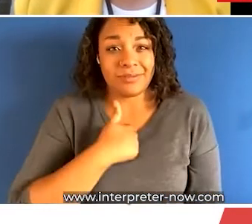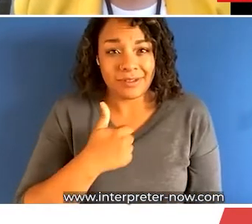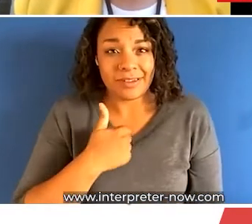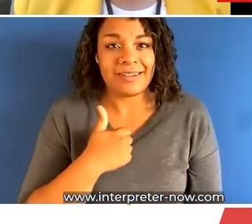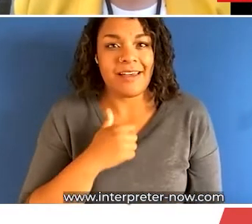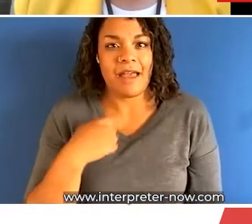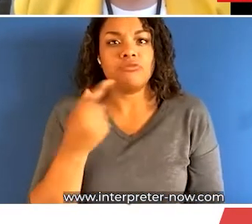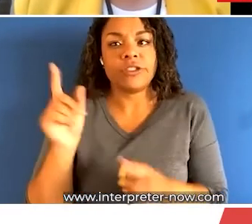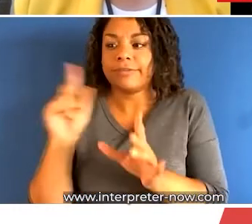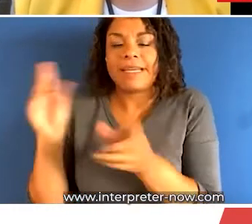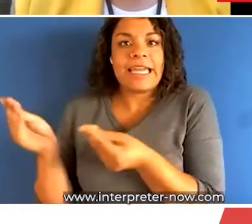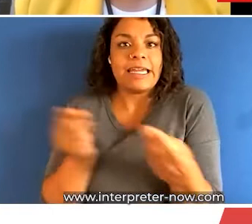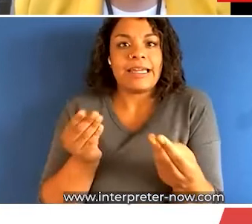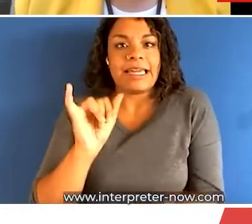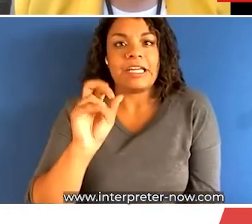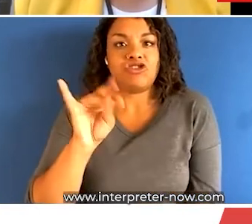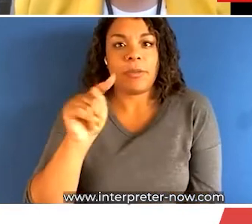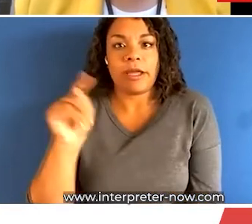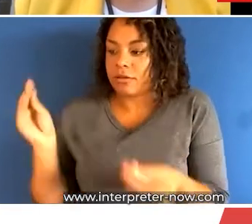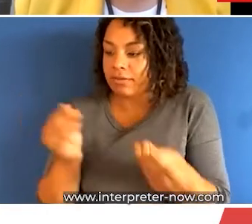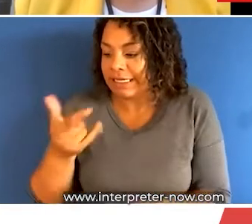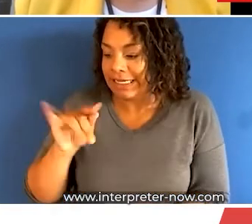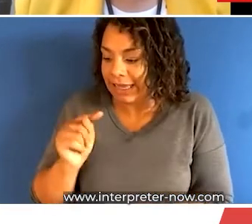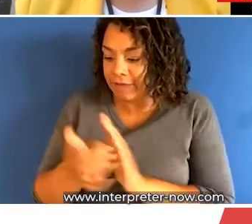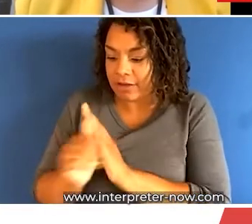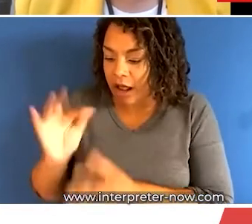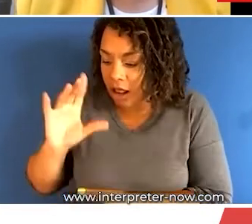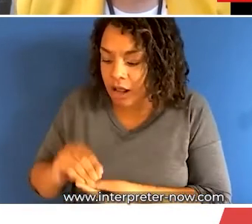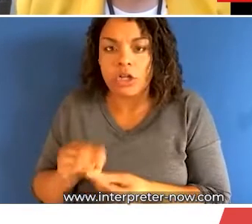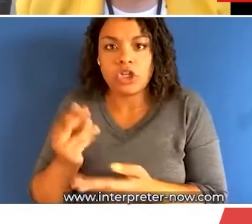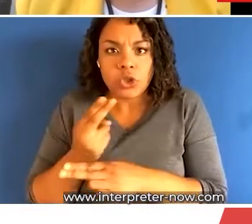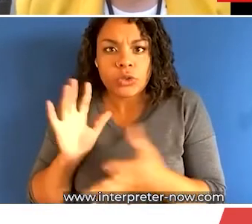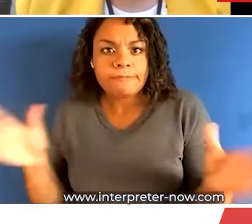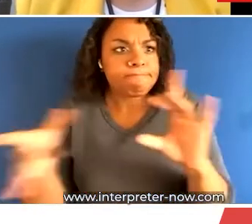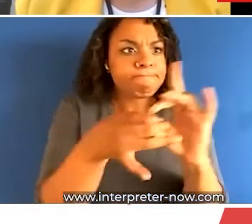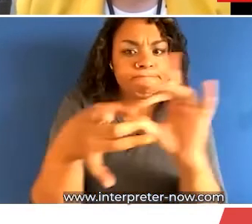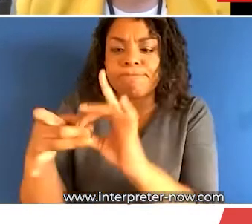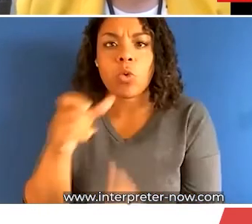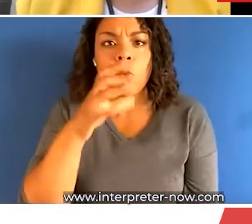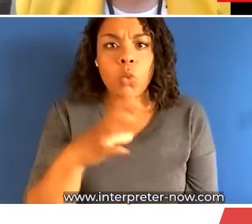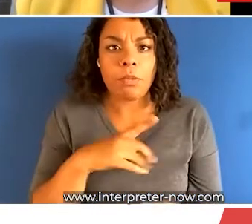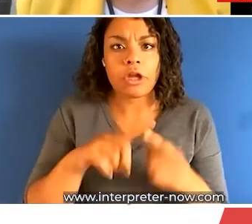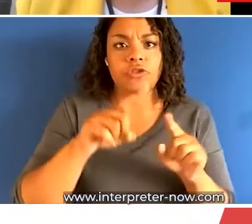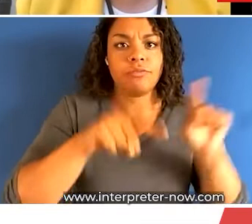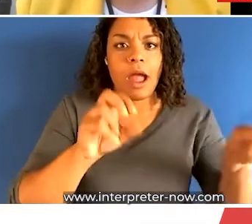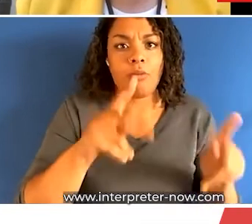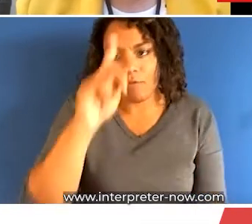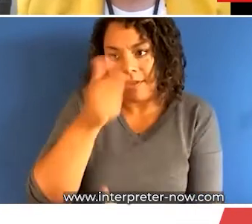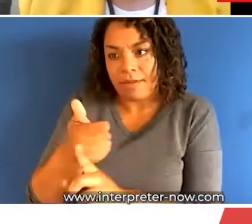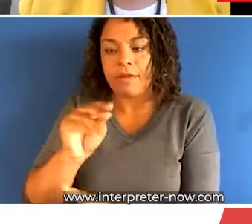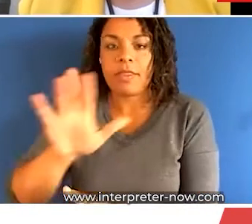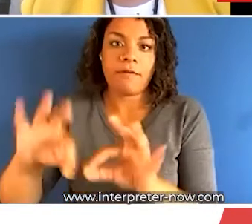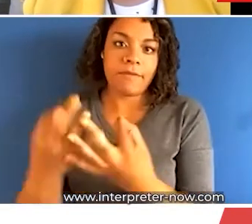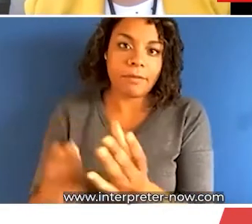instrument, and using all my gifts and talents to be able to connect women to opportunities for themselves and their